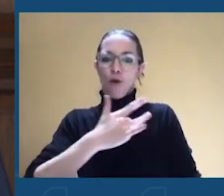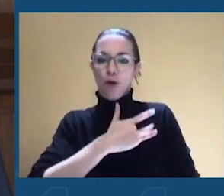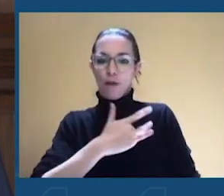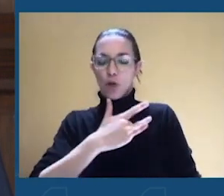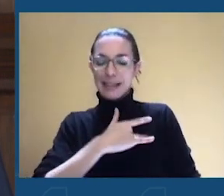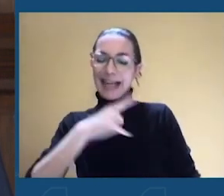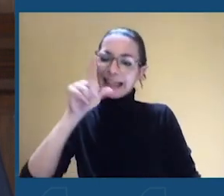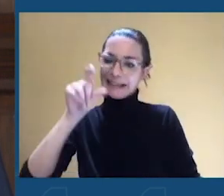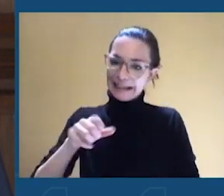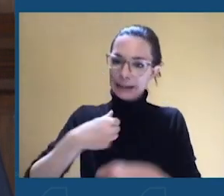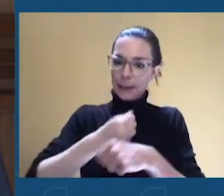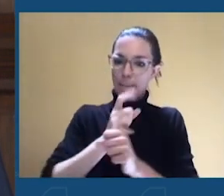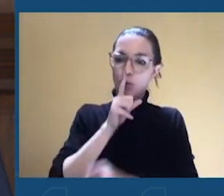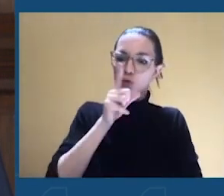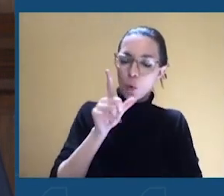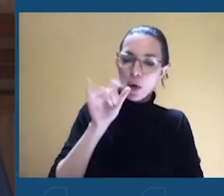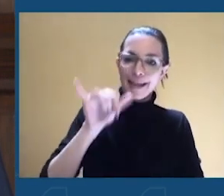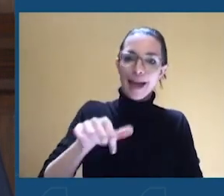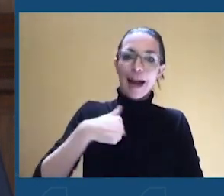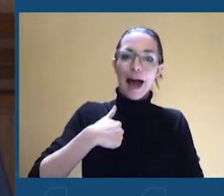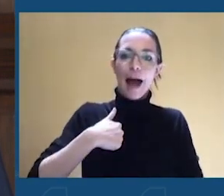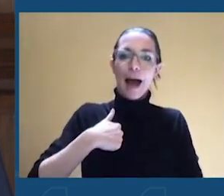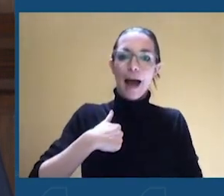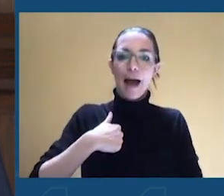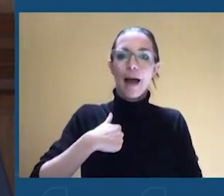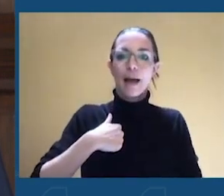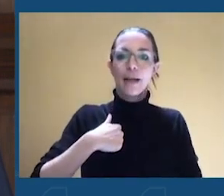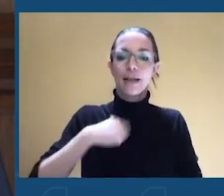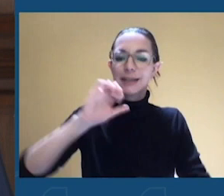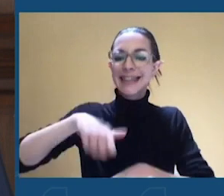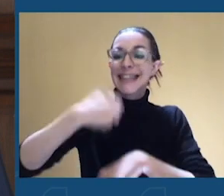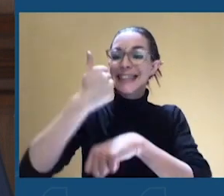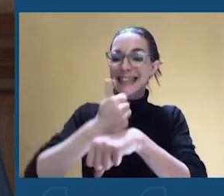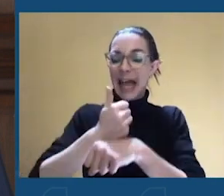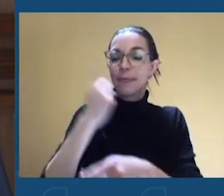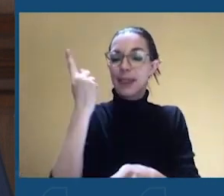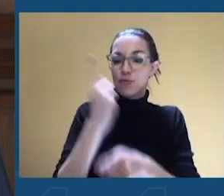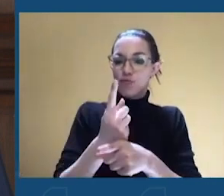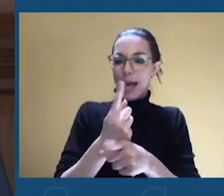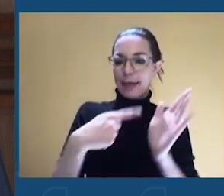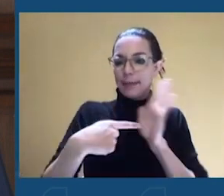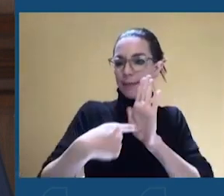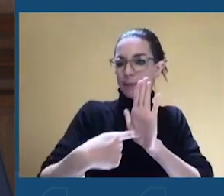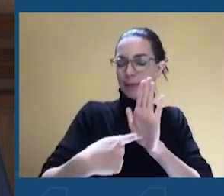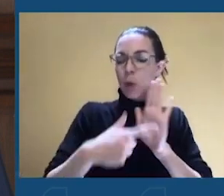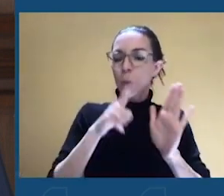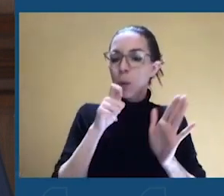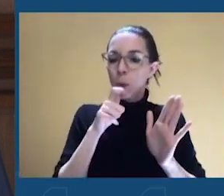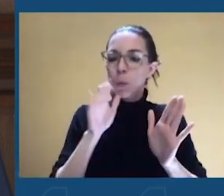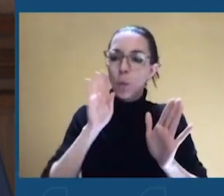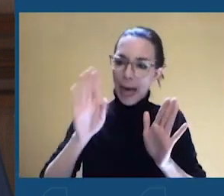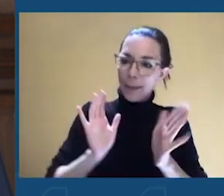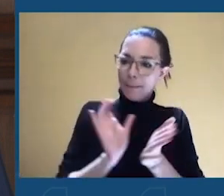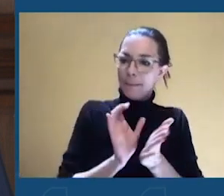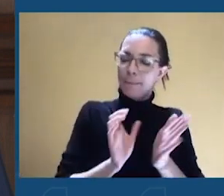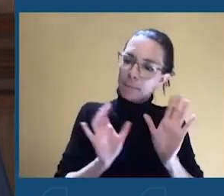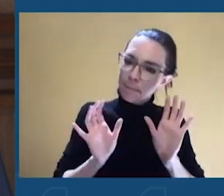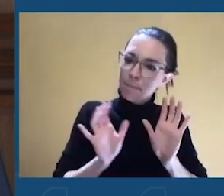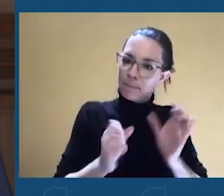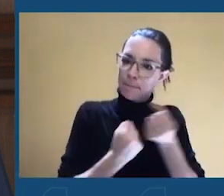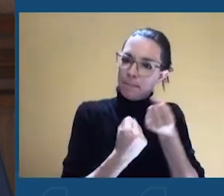sure I set the right mark and who would push me to be better every single day.